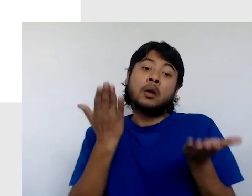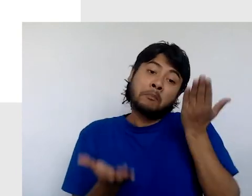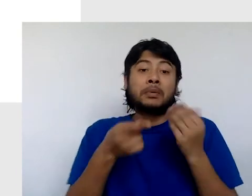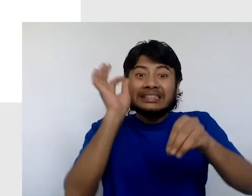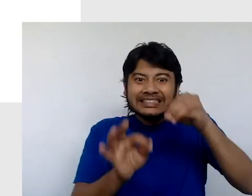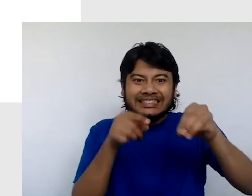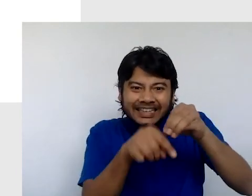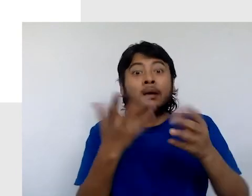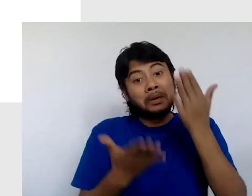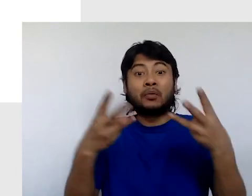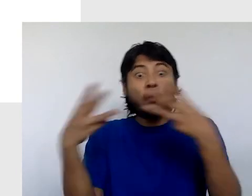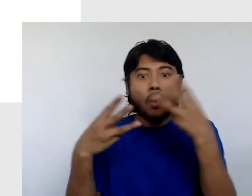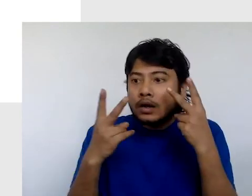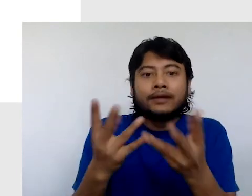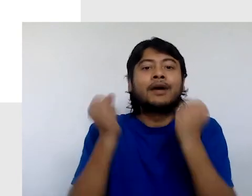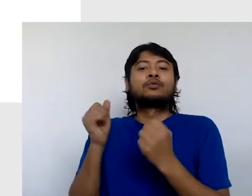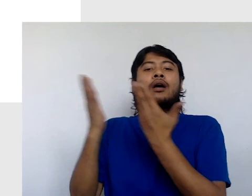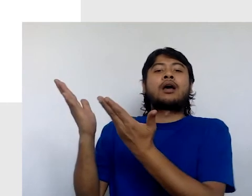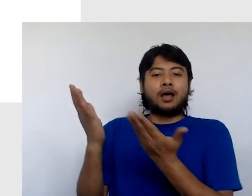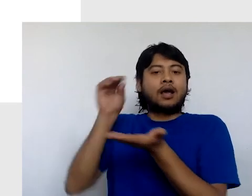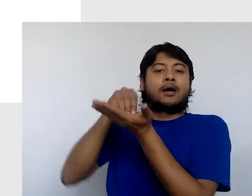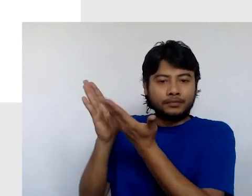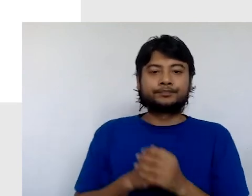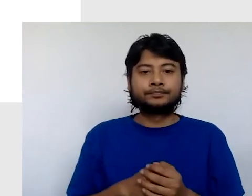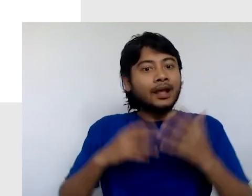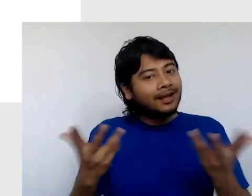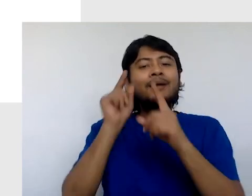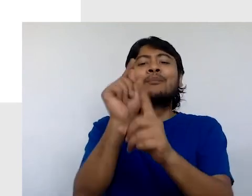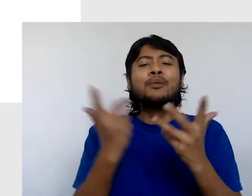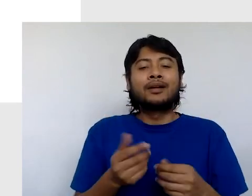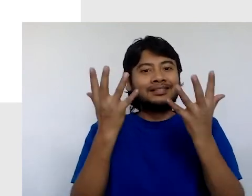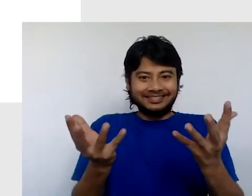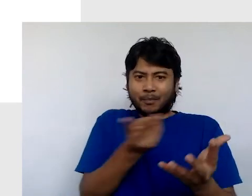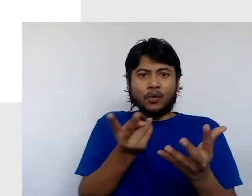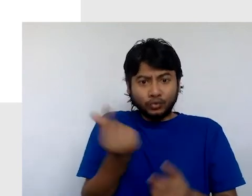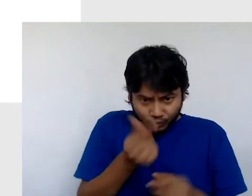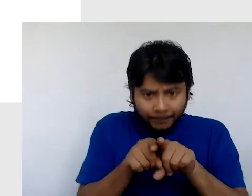but are nevertheless united through their imagery and a blending of aesthetics.